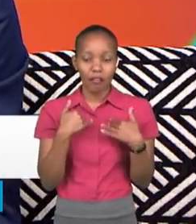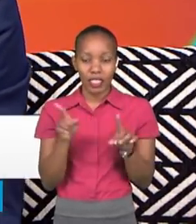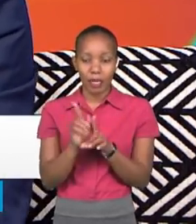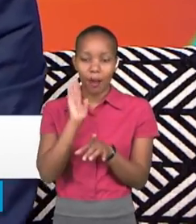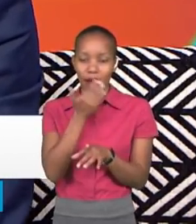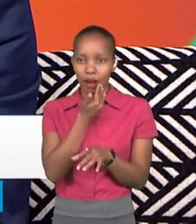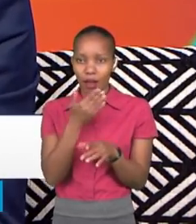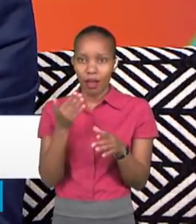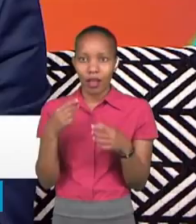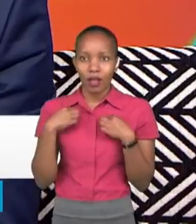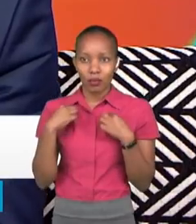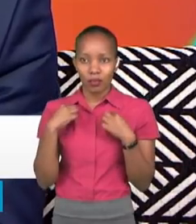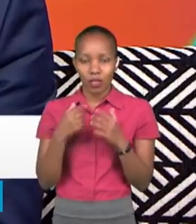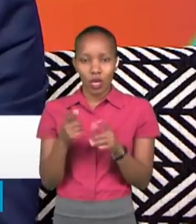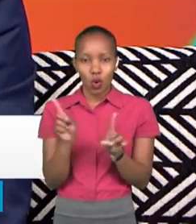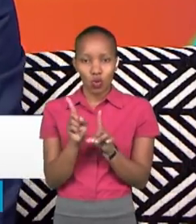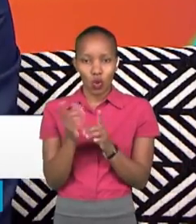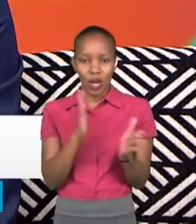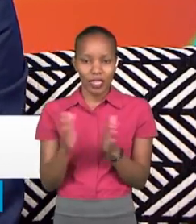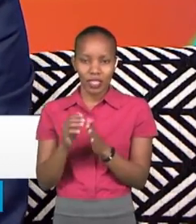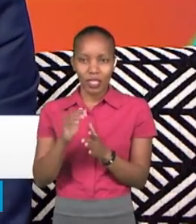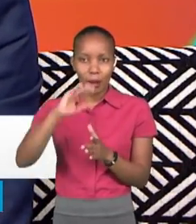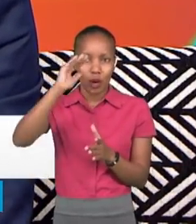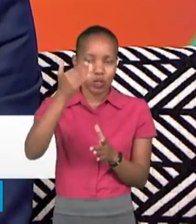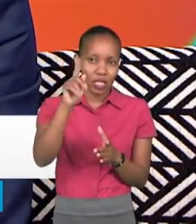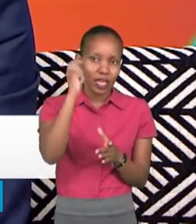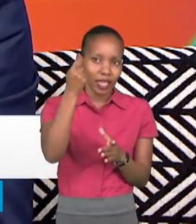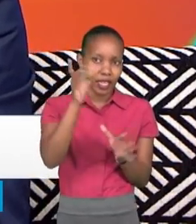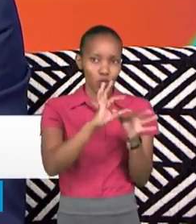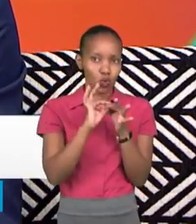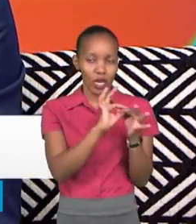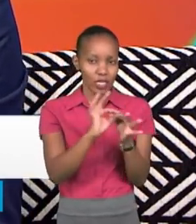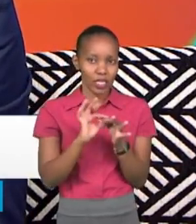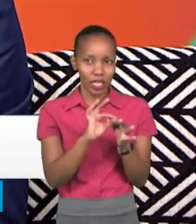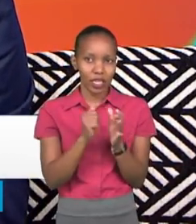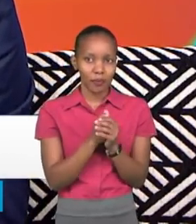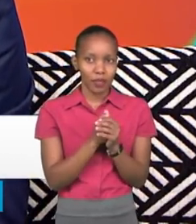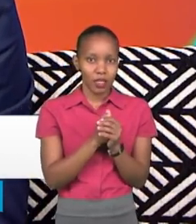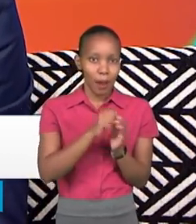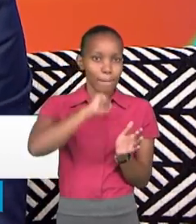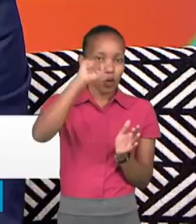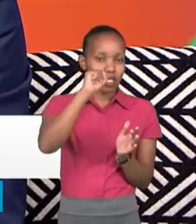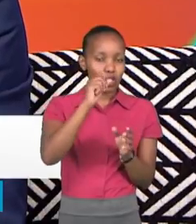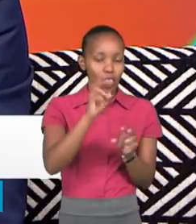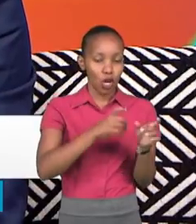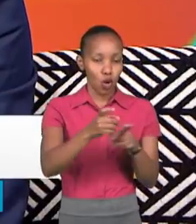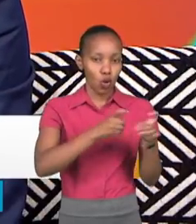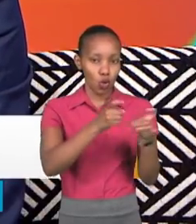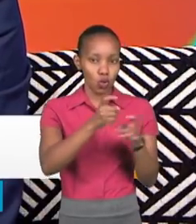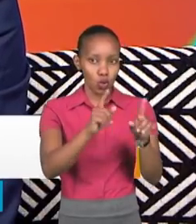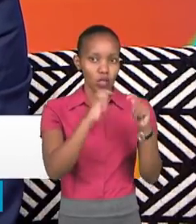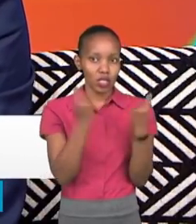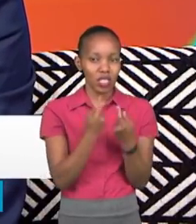uniform. Look at the organization also. Mount Kenya United, they were at some point taken by politicians to run the team. But